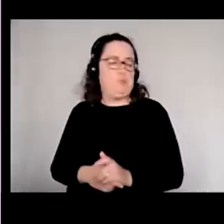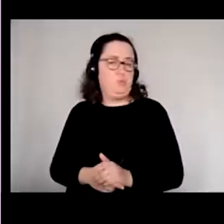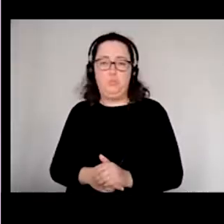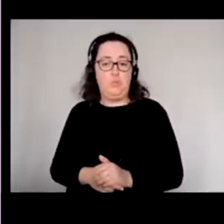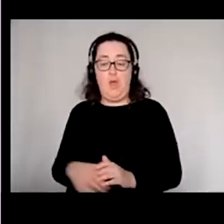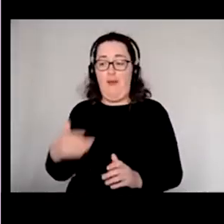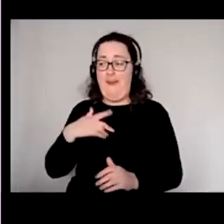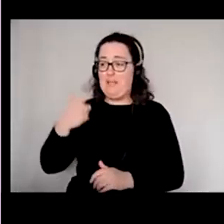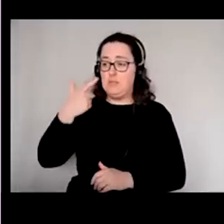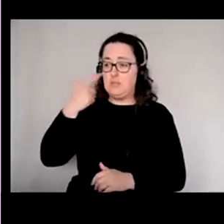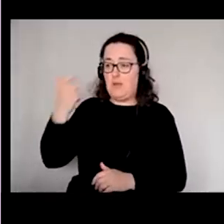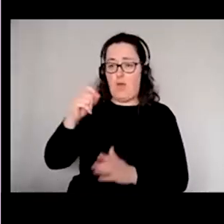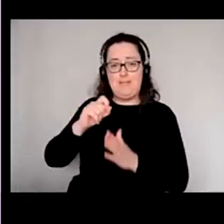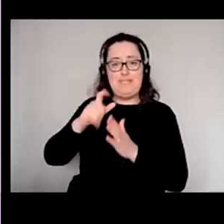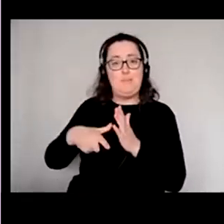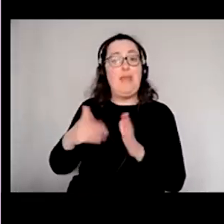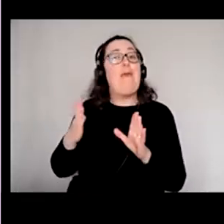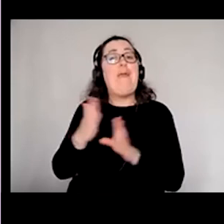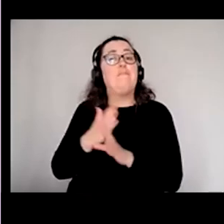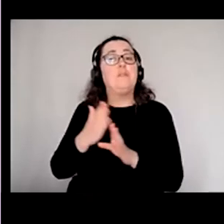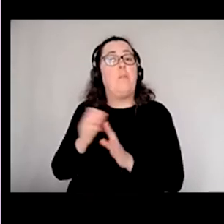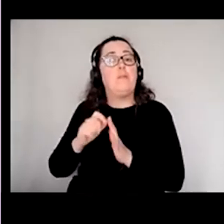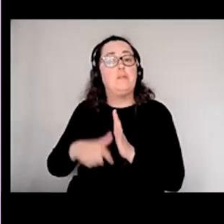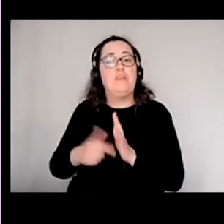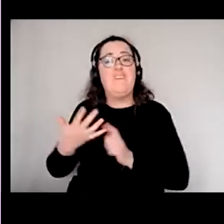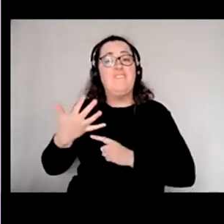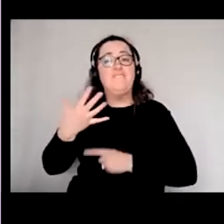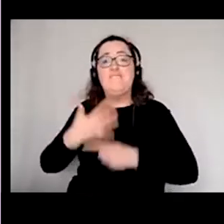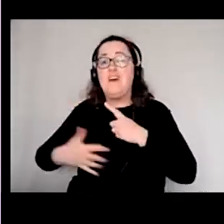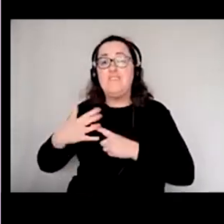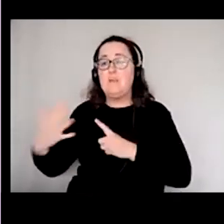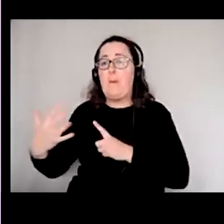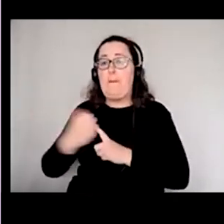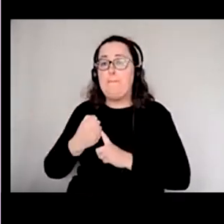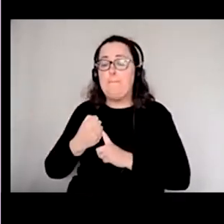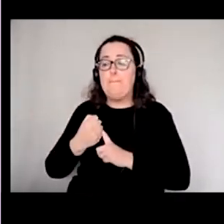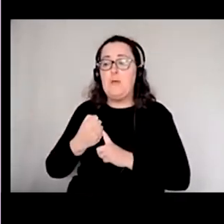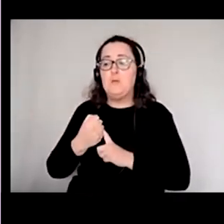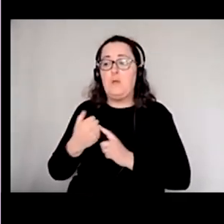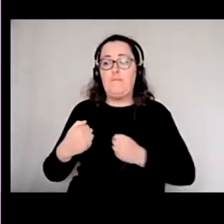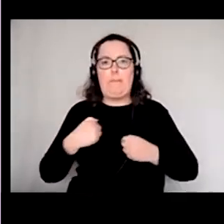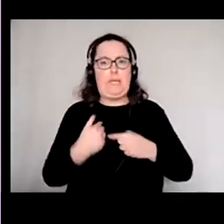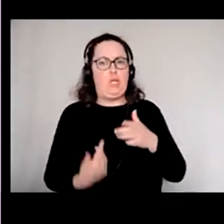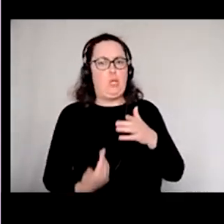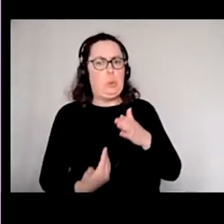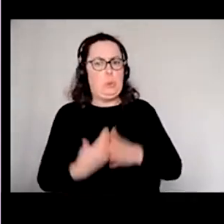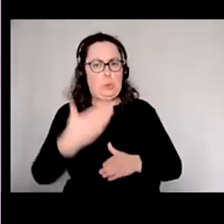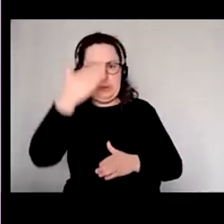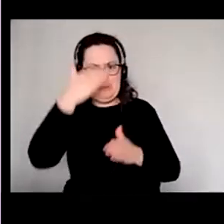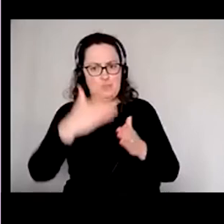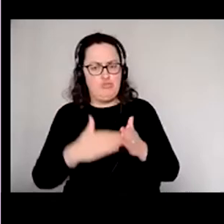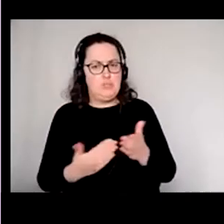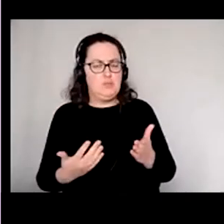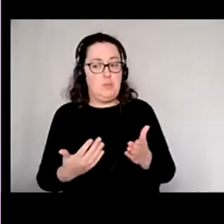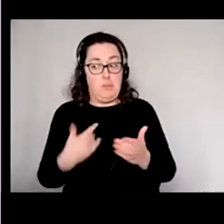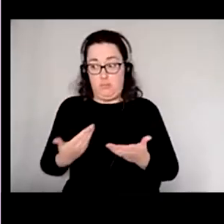a disability, an invisible disability, 5 years ago. So I'm relatively new to all of this. But my current work is